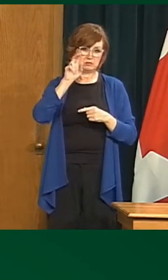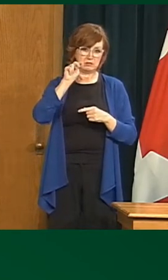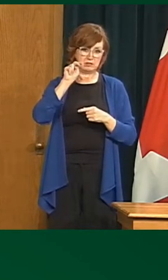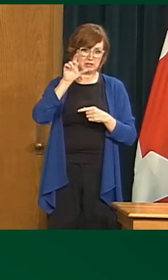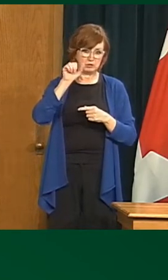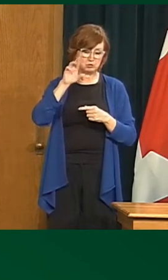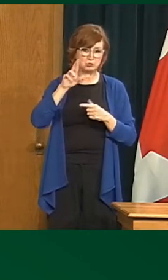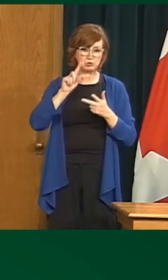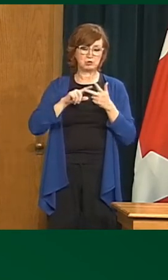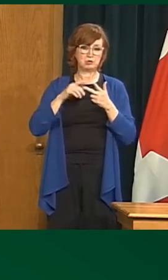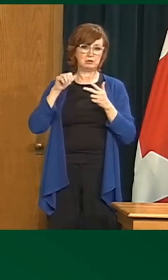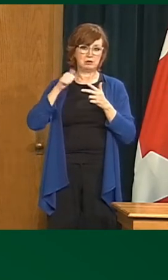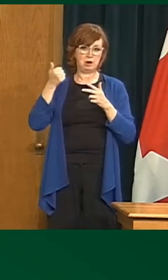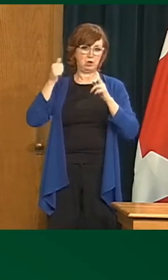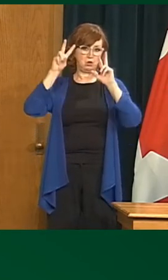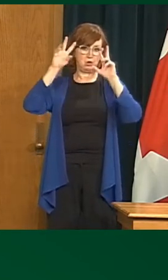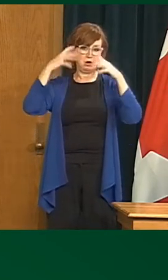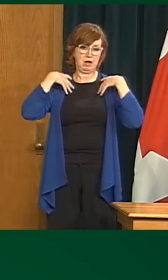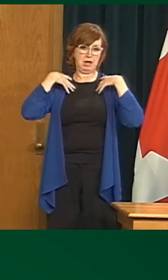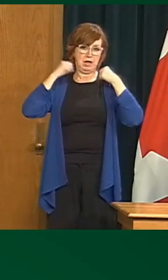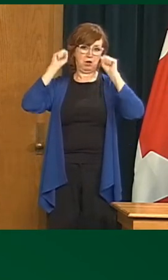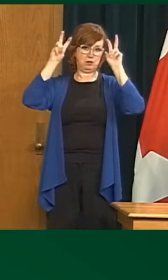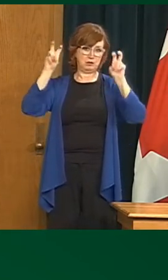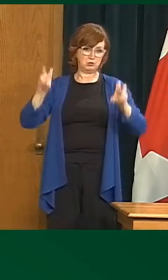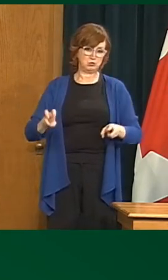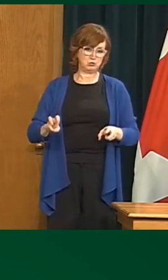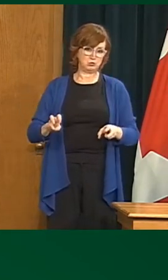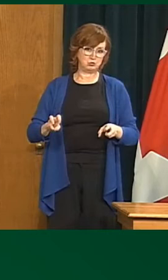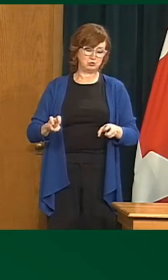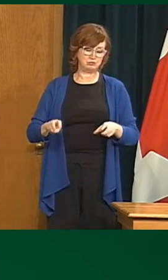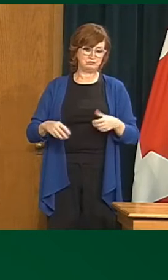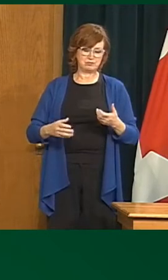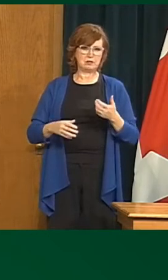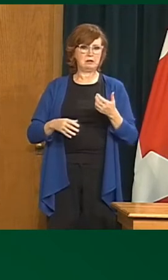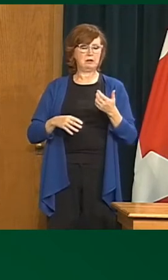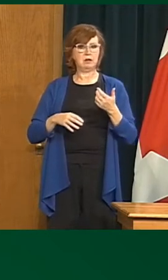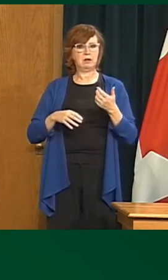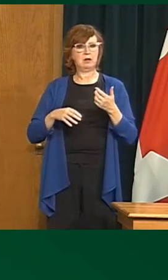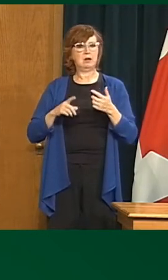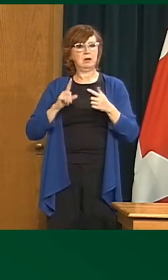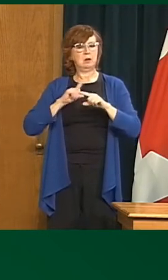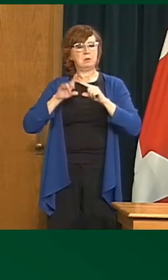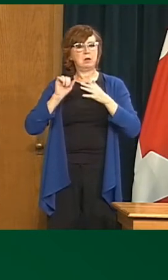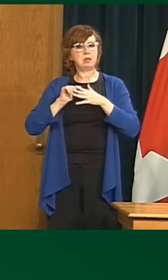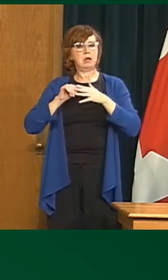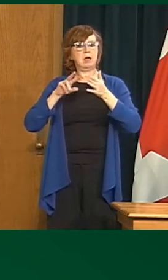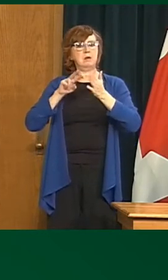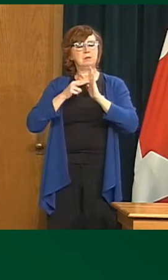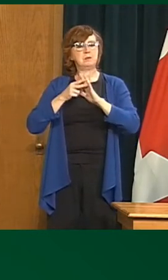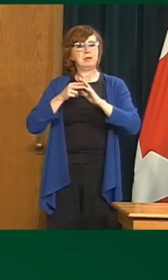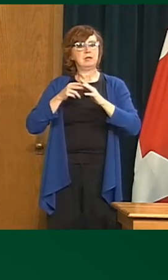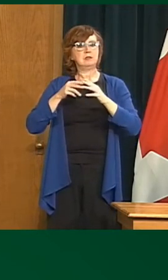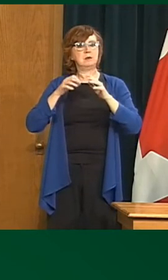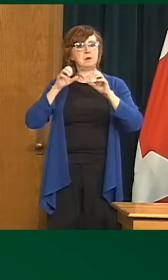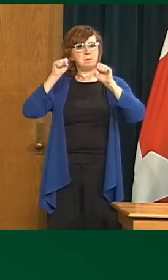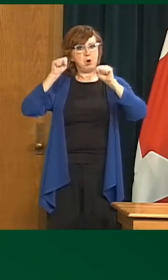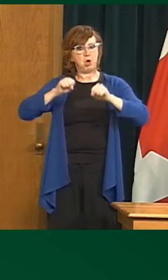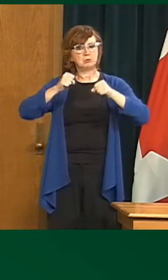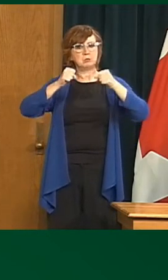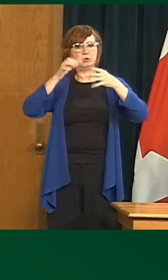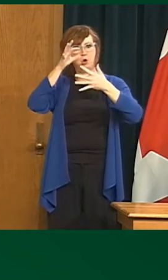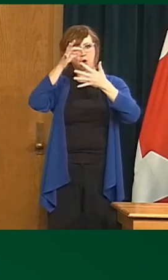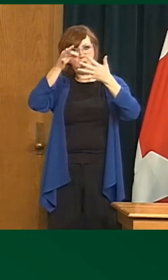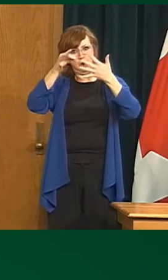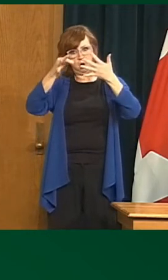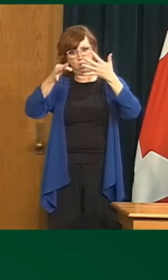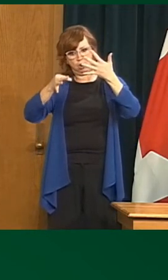but this is what we need to turn to in the weeks and months ahead with the tools that we have. And one of those tools is we